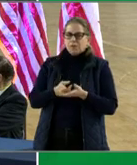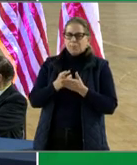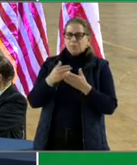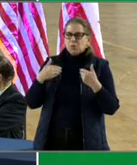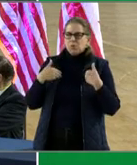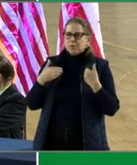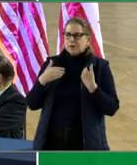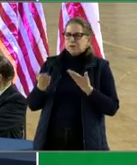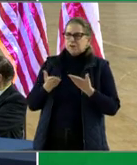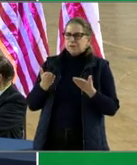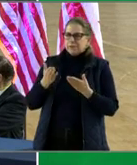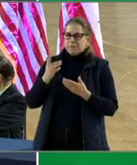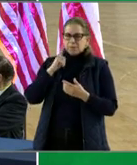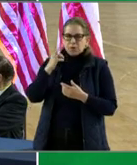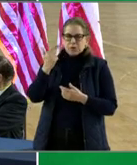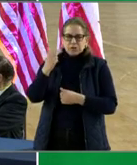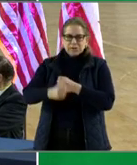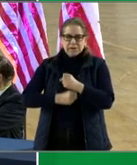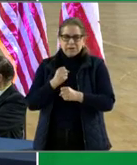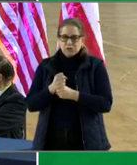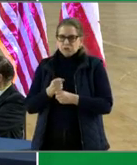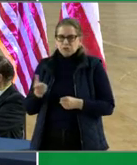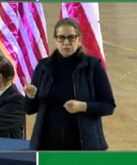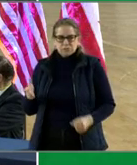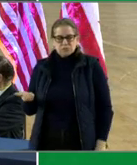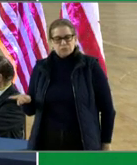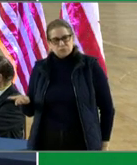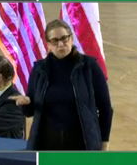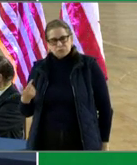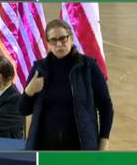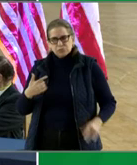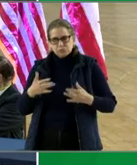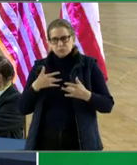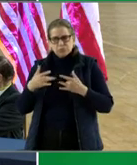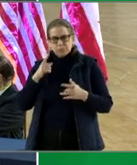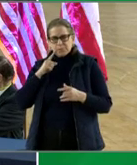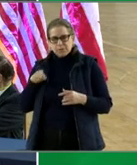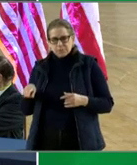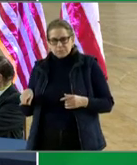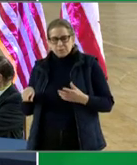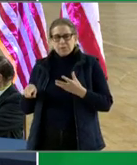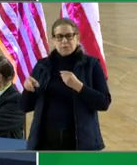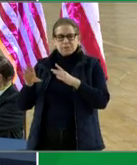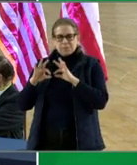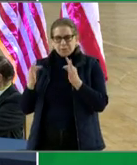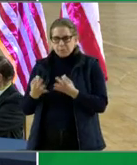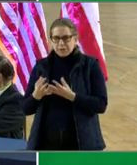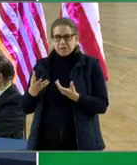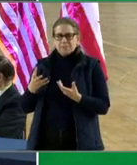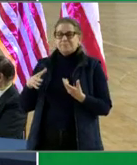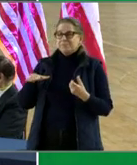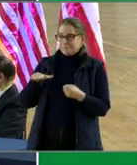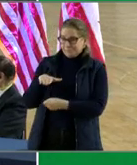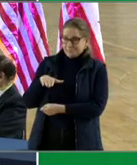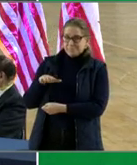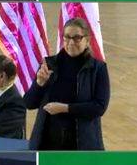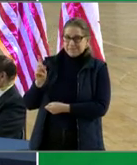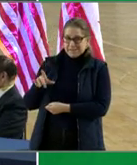We also know that he hadn't been since his period of self-quarantine at the facility and